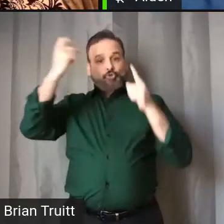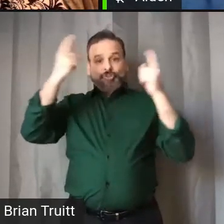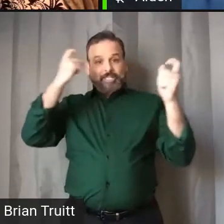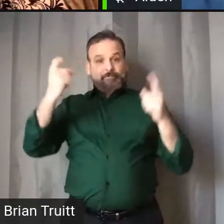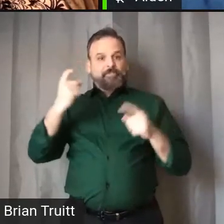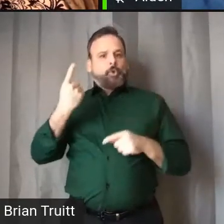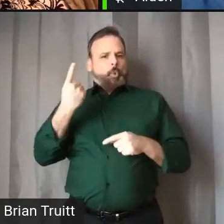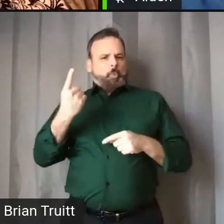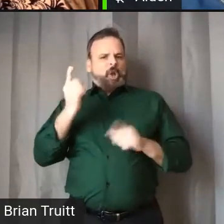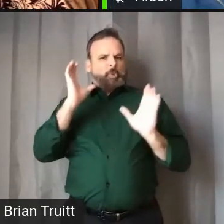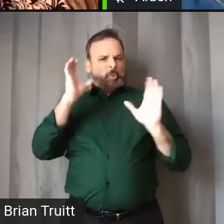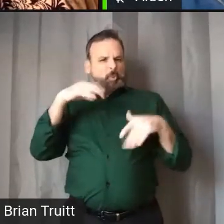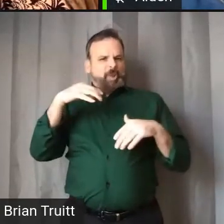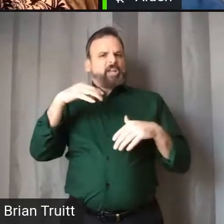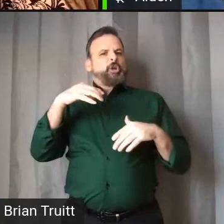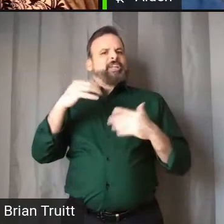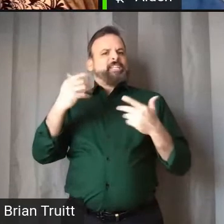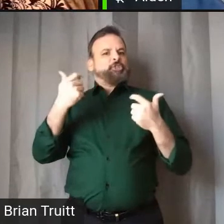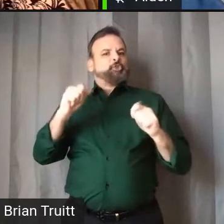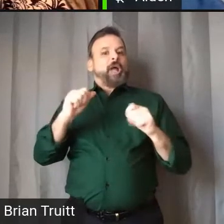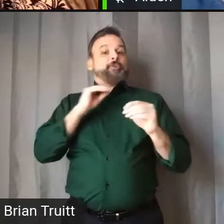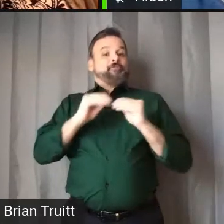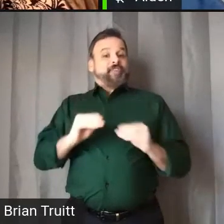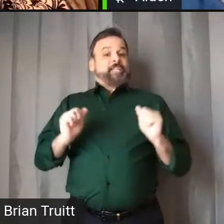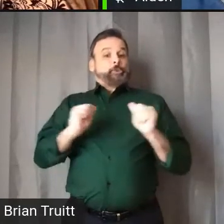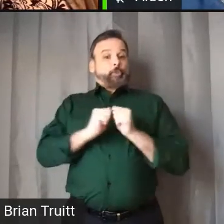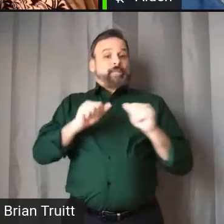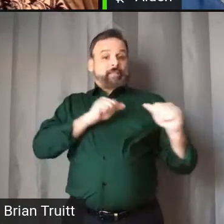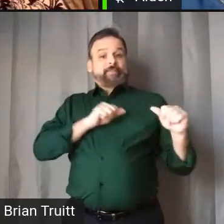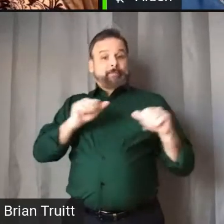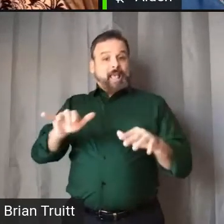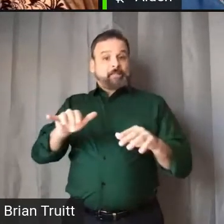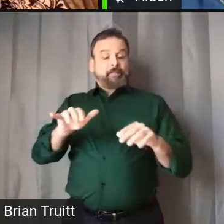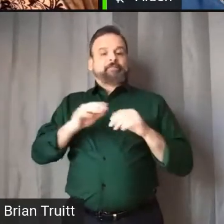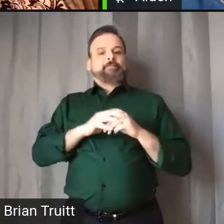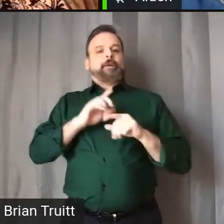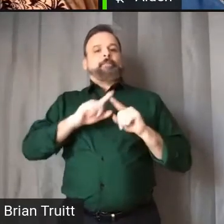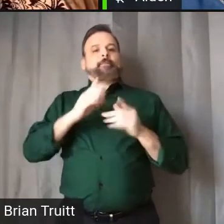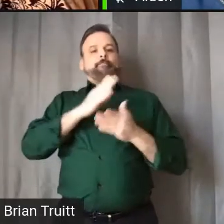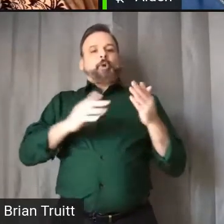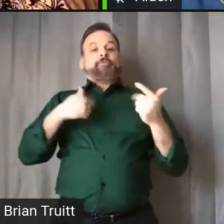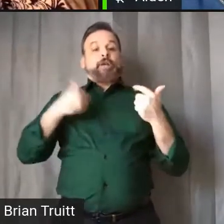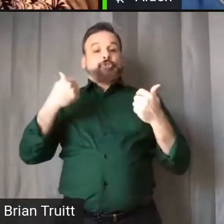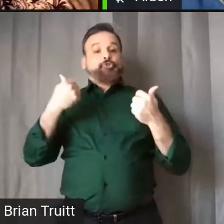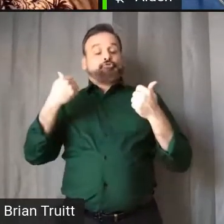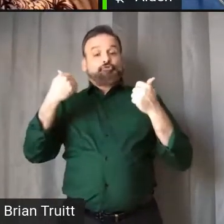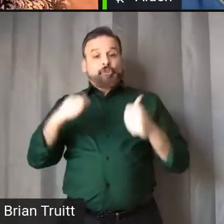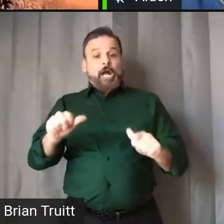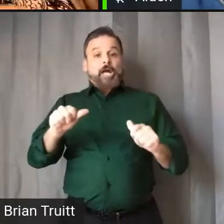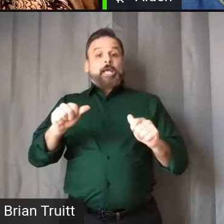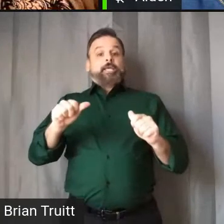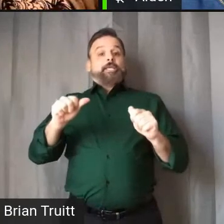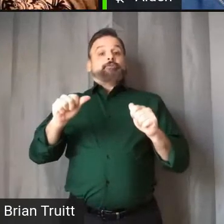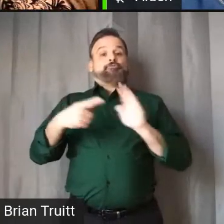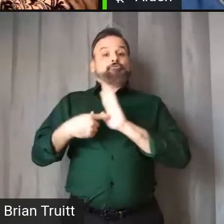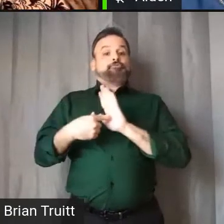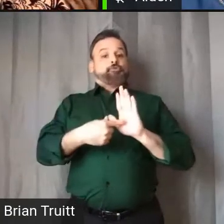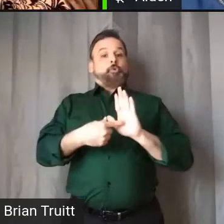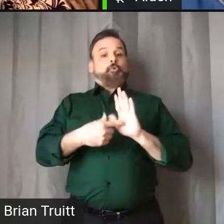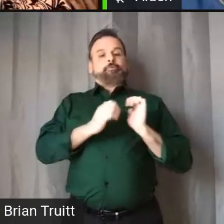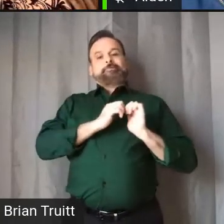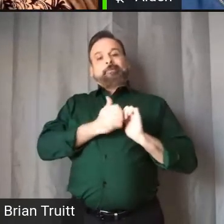the weird things about him that he's trying to fix with spell work, actually. But part of what I was trying to get at was the way that,